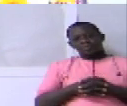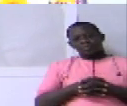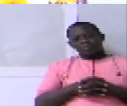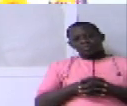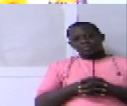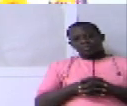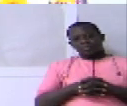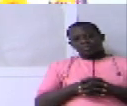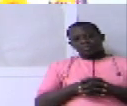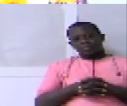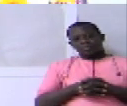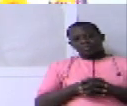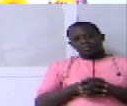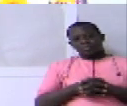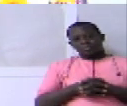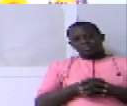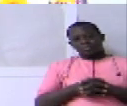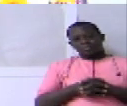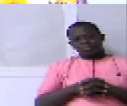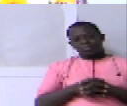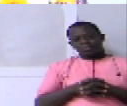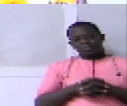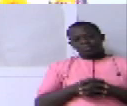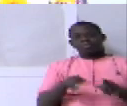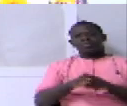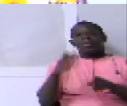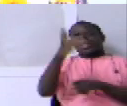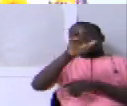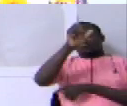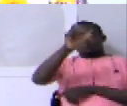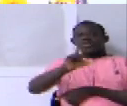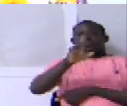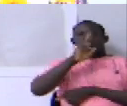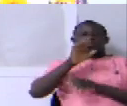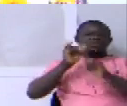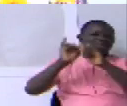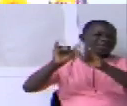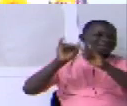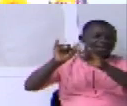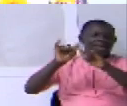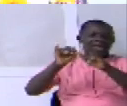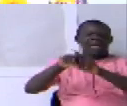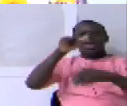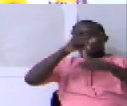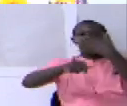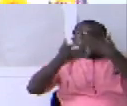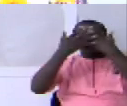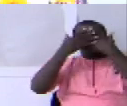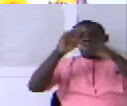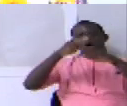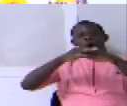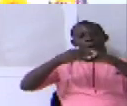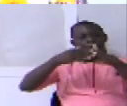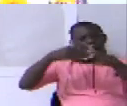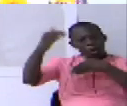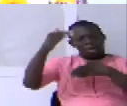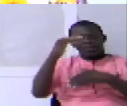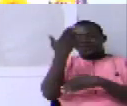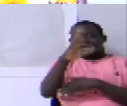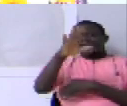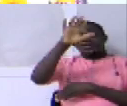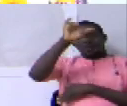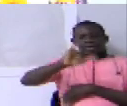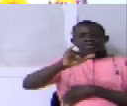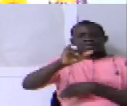many alonko yonyon ke kasola katambiwala. Anybody who serve in the prisons more than 10 years. Mumundi tata kasola mensi ata